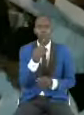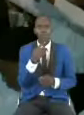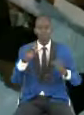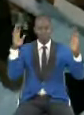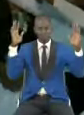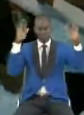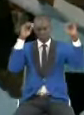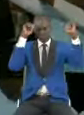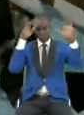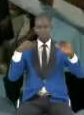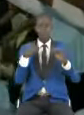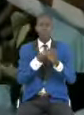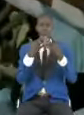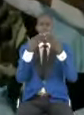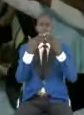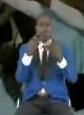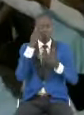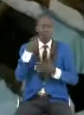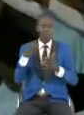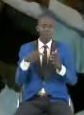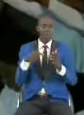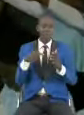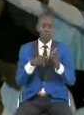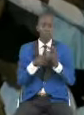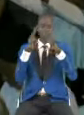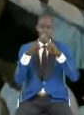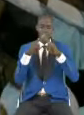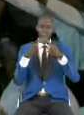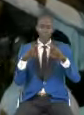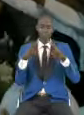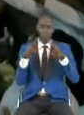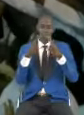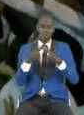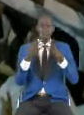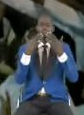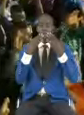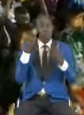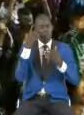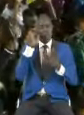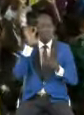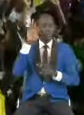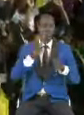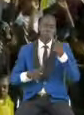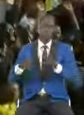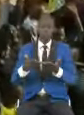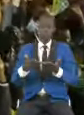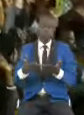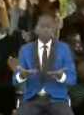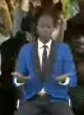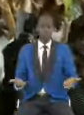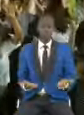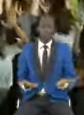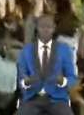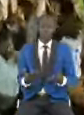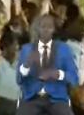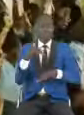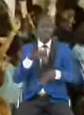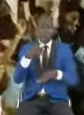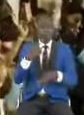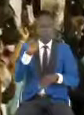we thank you for this retreat. Thank you for your people here at the Alpha location,